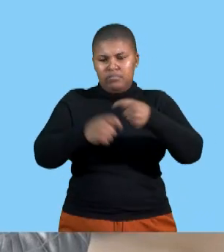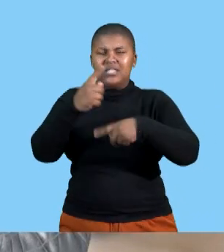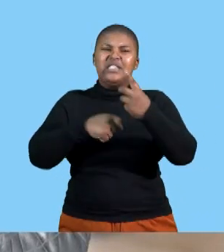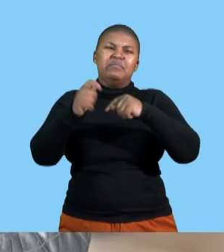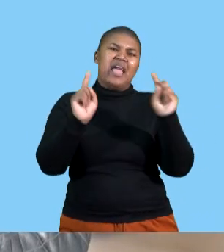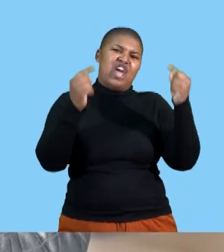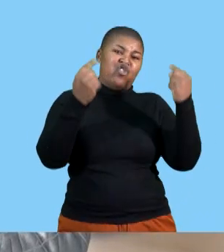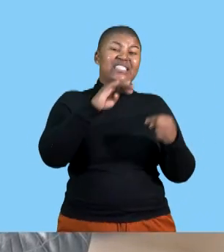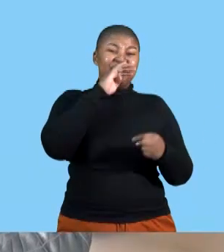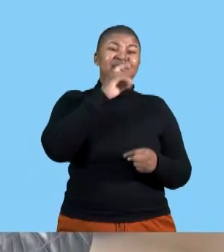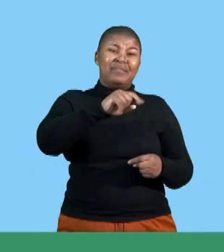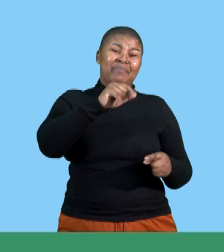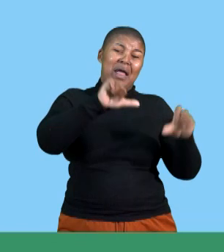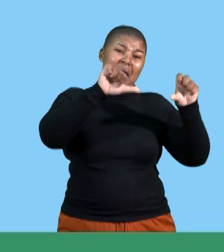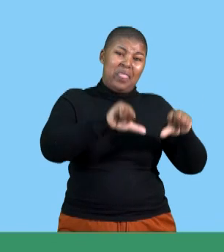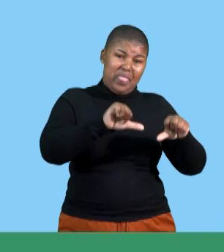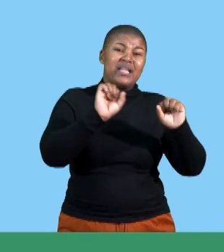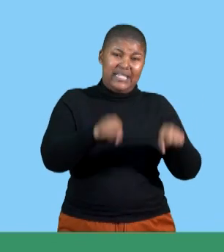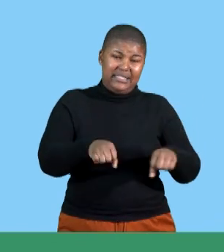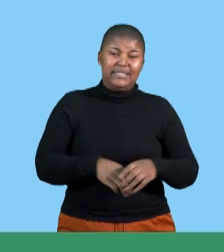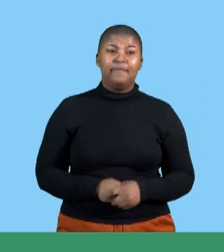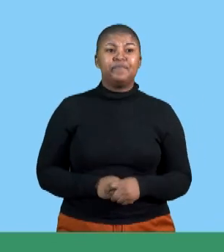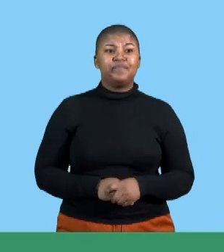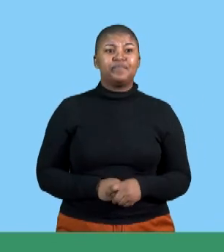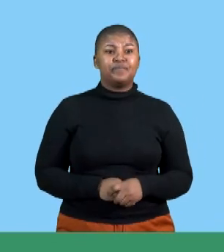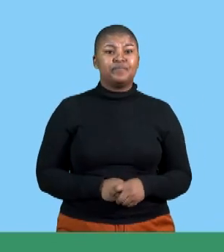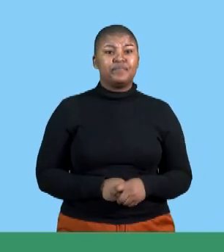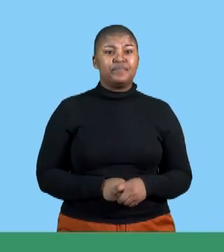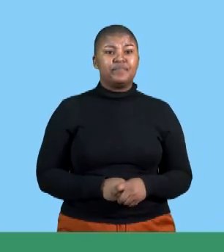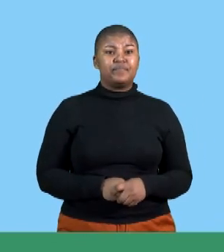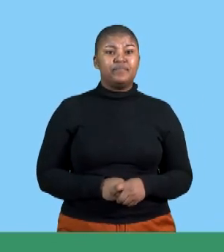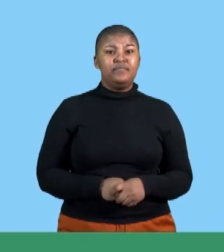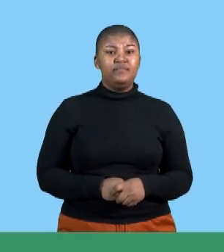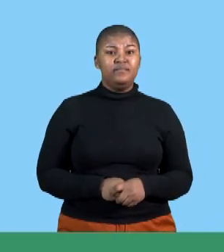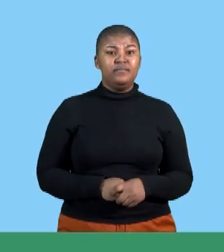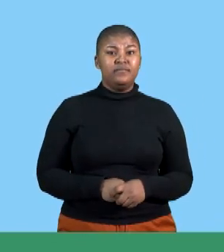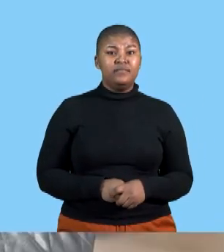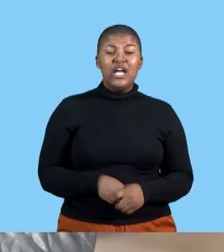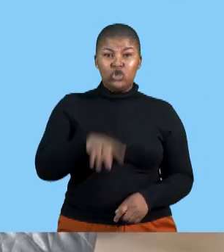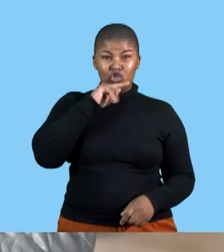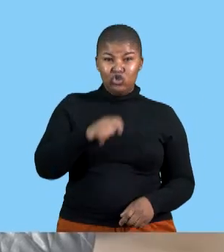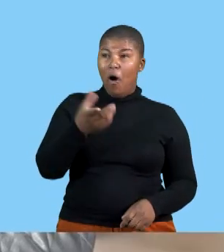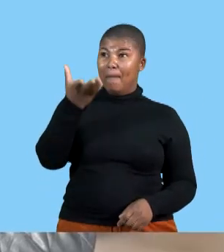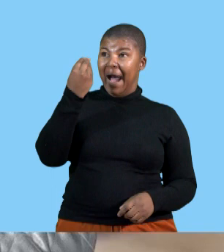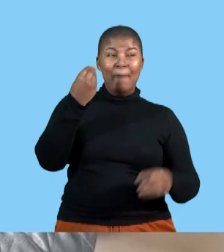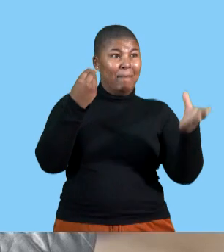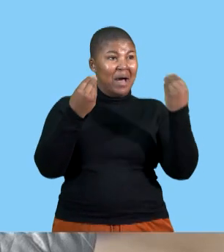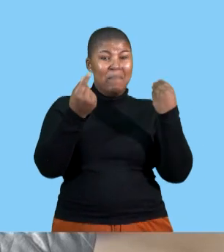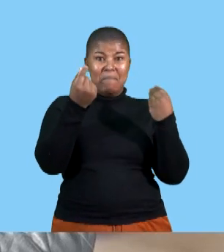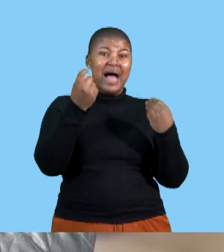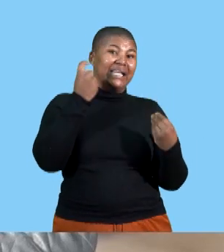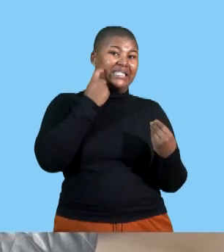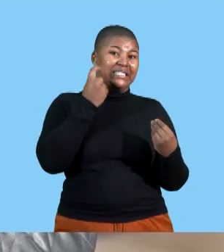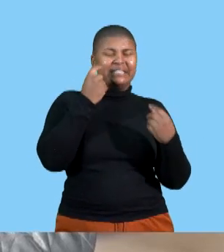their side. Obtaining grants can be slow and tiring process. So in order for the non-profit company